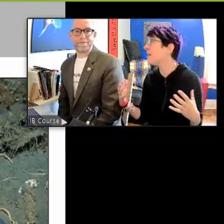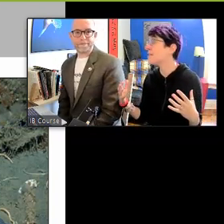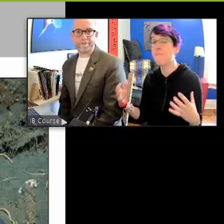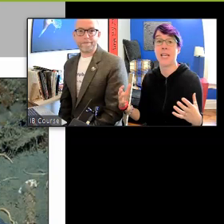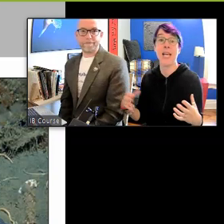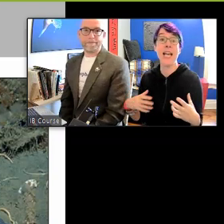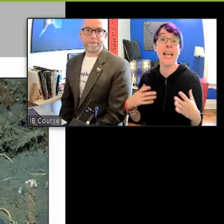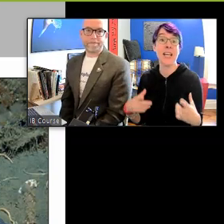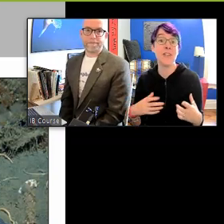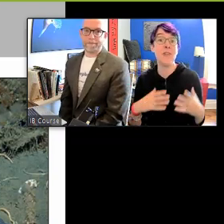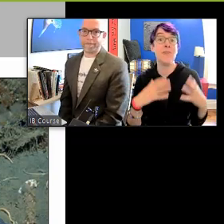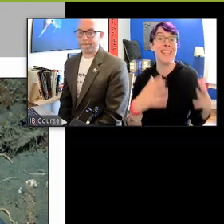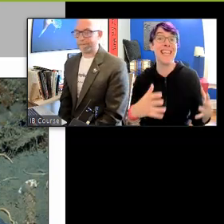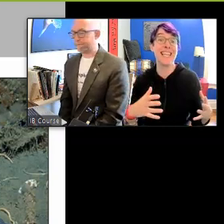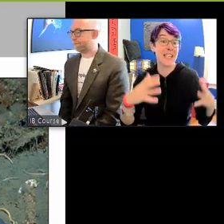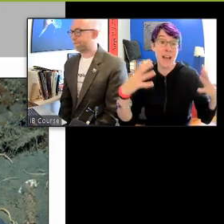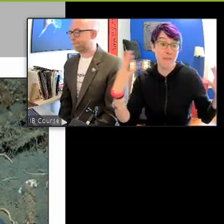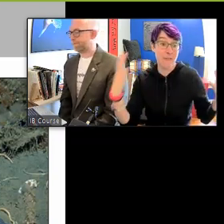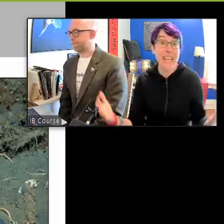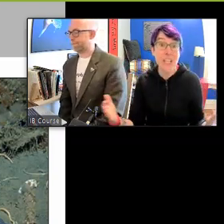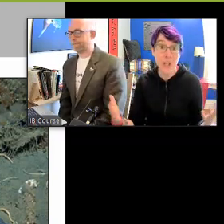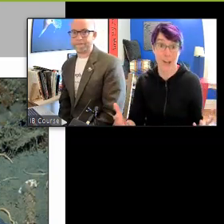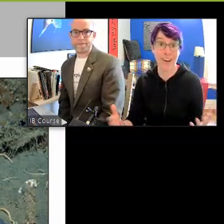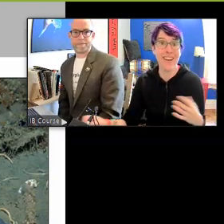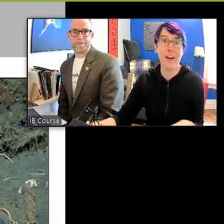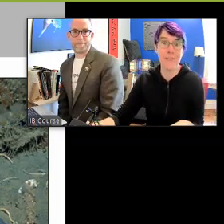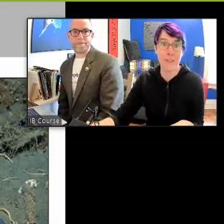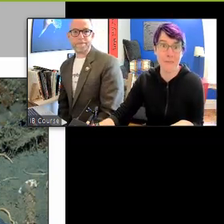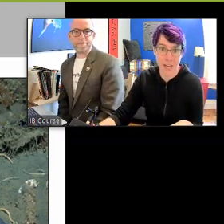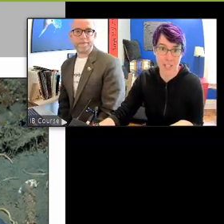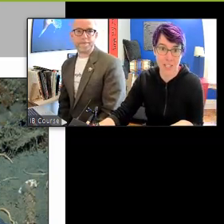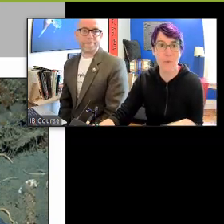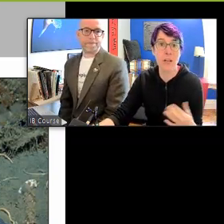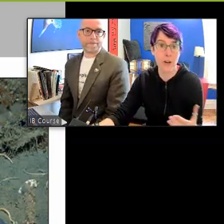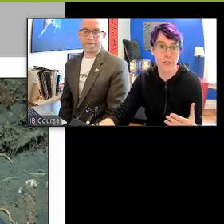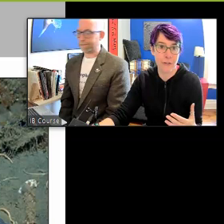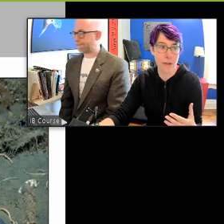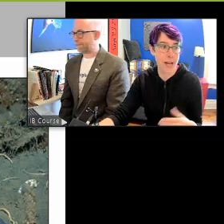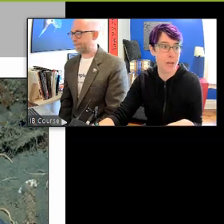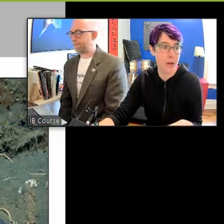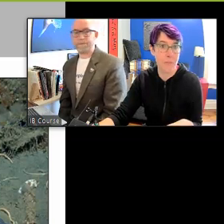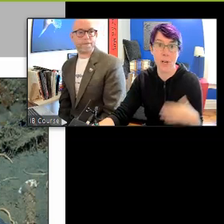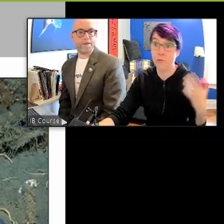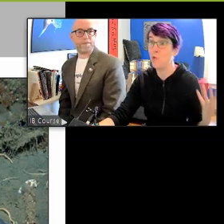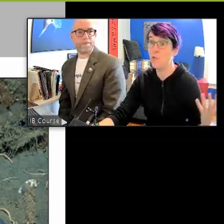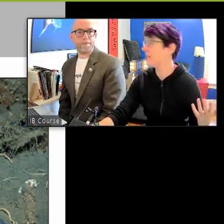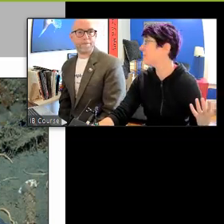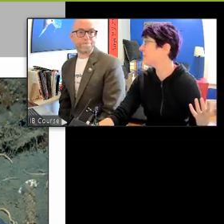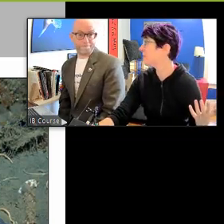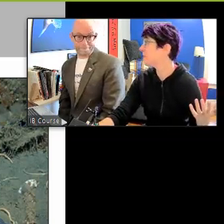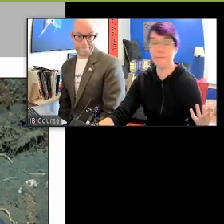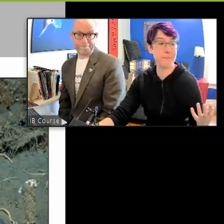lots and lots of money into this feature of the fish so that we could learn from it and we could, you know, use